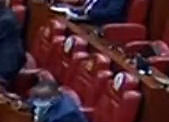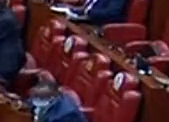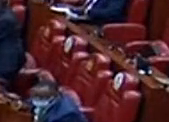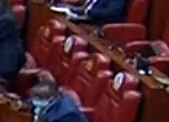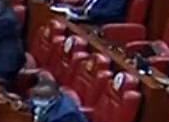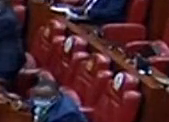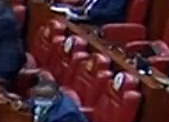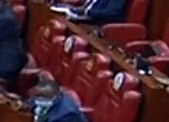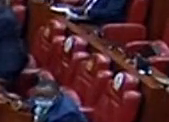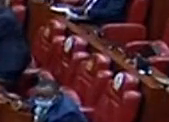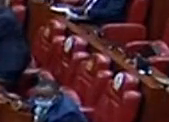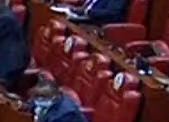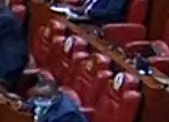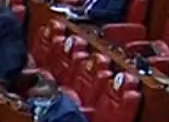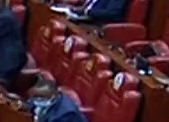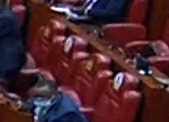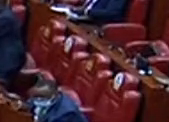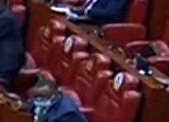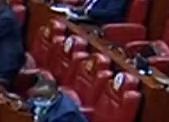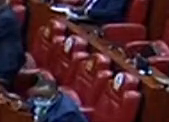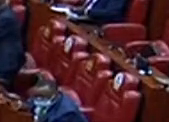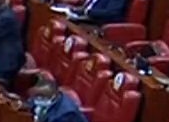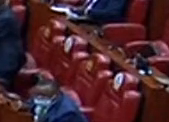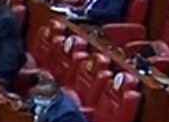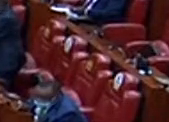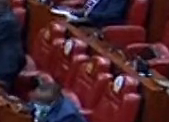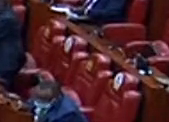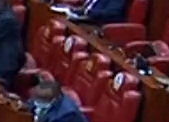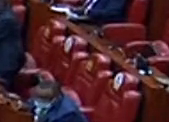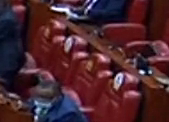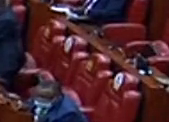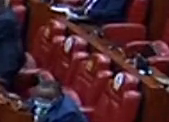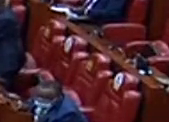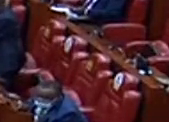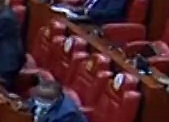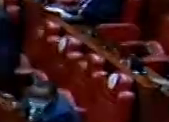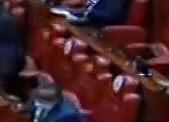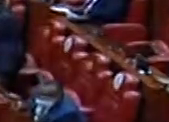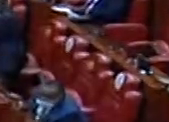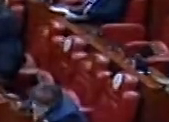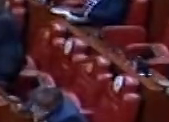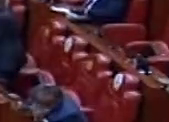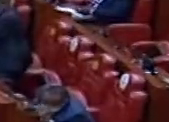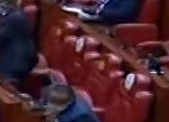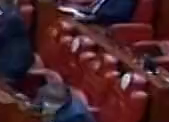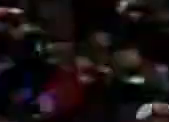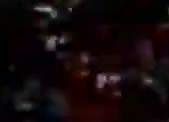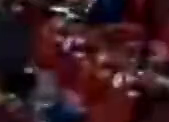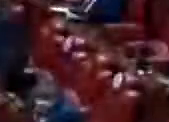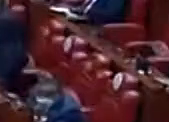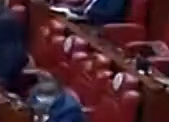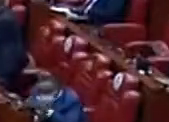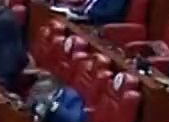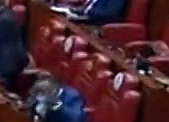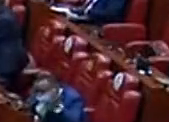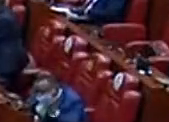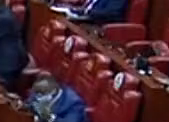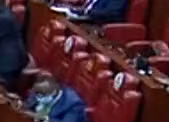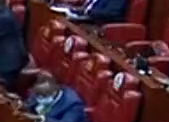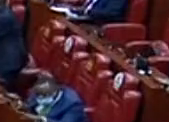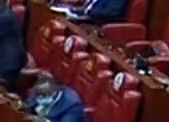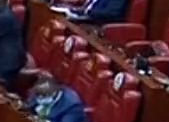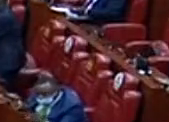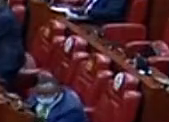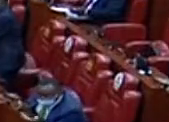And again, after a short while, when things improve, and now currently they seem to have improved, then the rates were going to be sent back to normal,